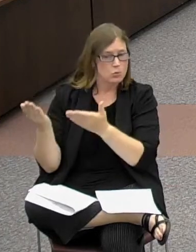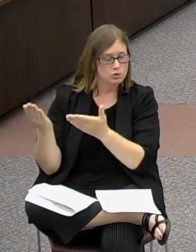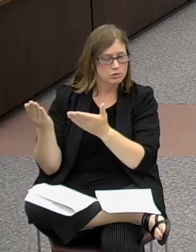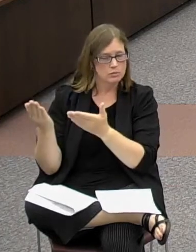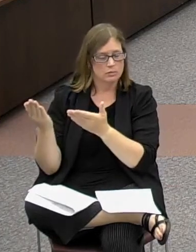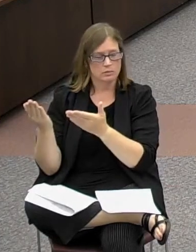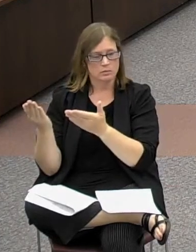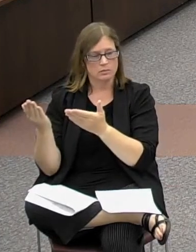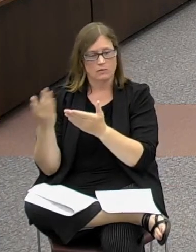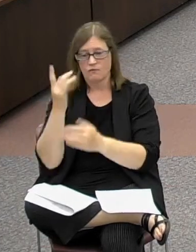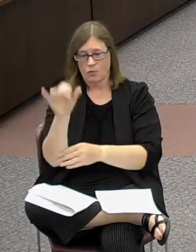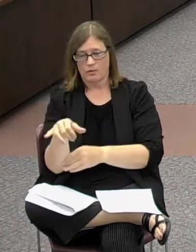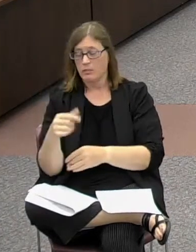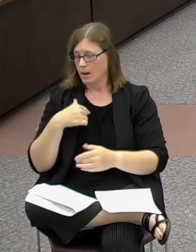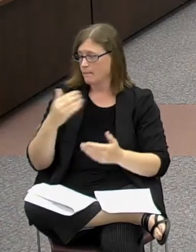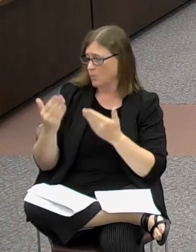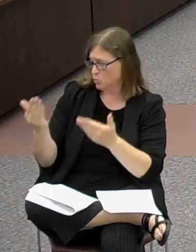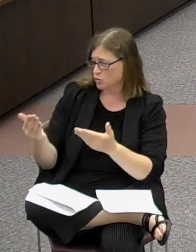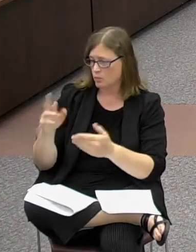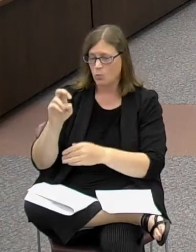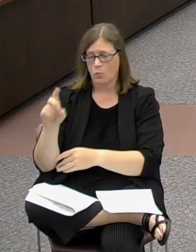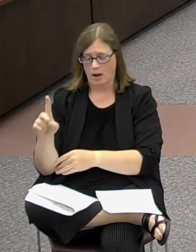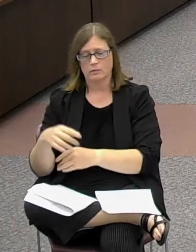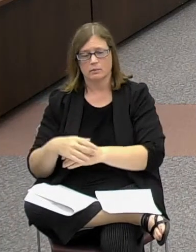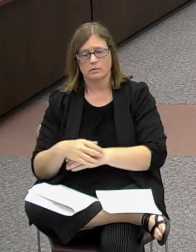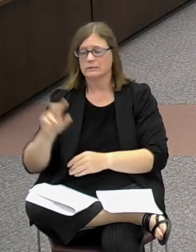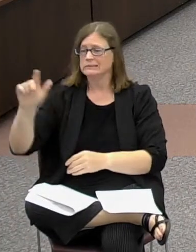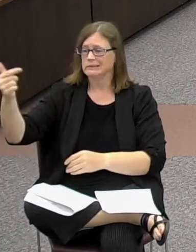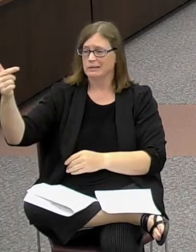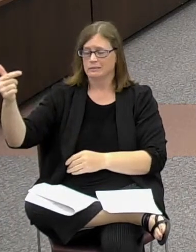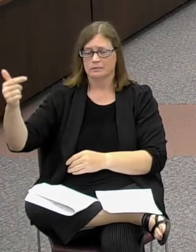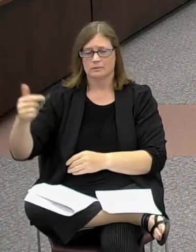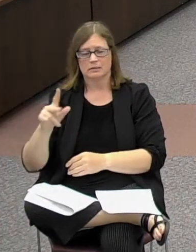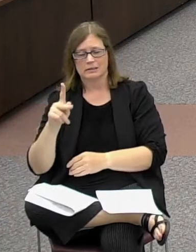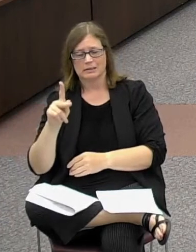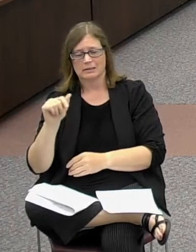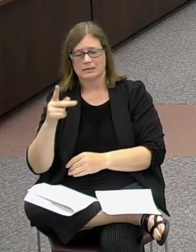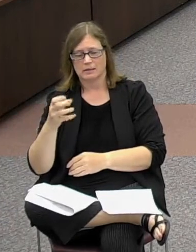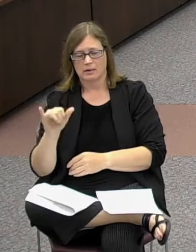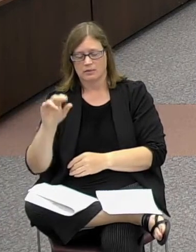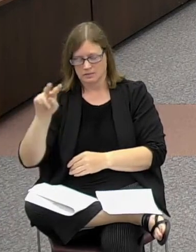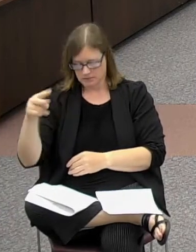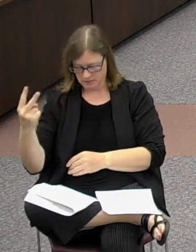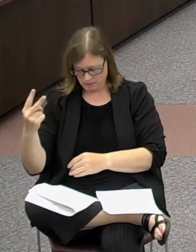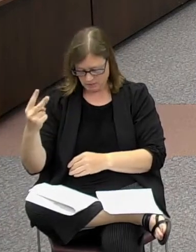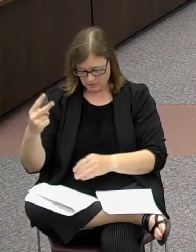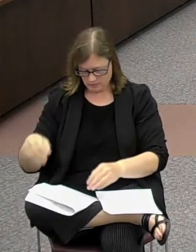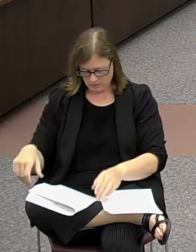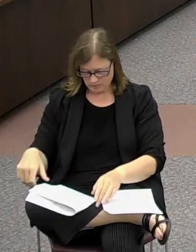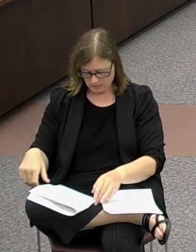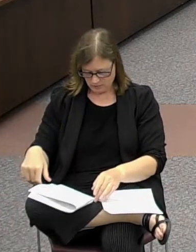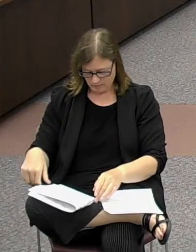motion for that. Motion. Rod's motion. Second. Kathy seconds. Any discussion from the